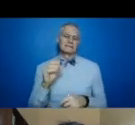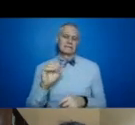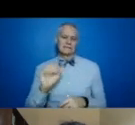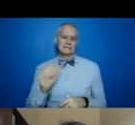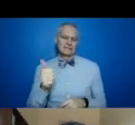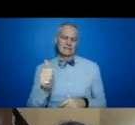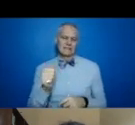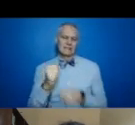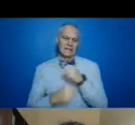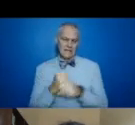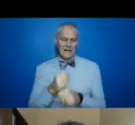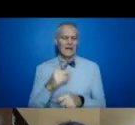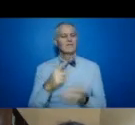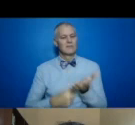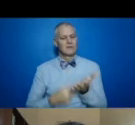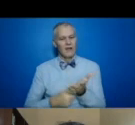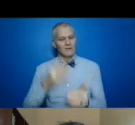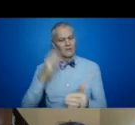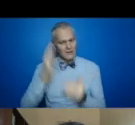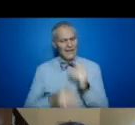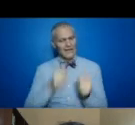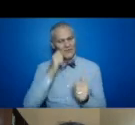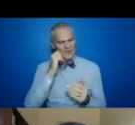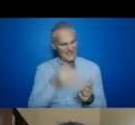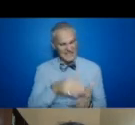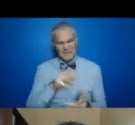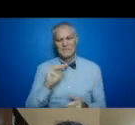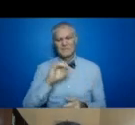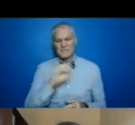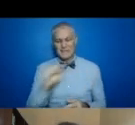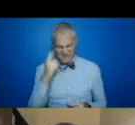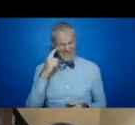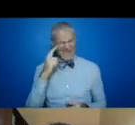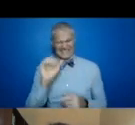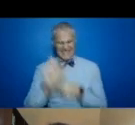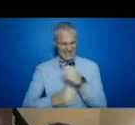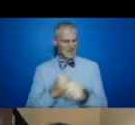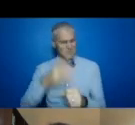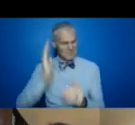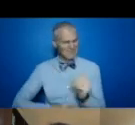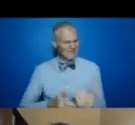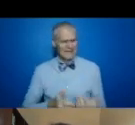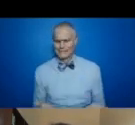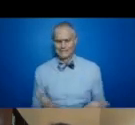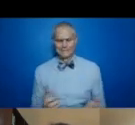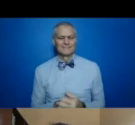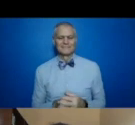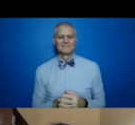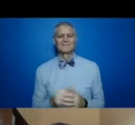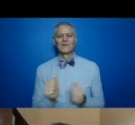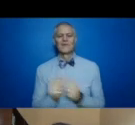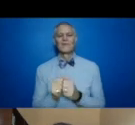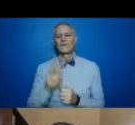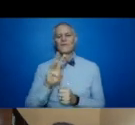in Mississippi. If you can imagine, we thought that we could end racism in 10 years in Mississippi with the William